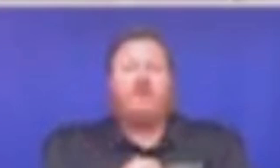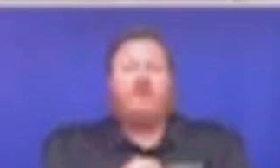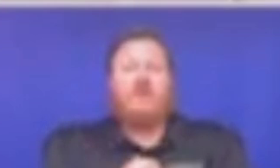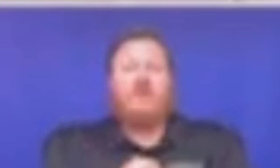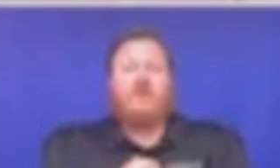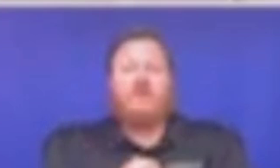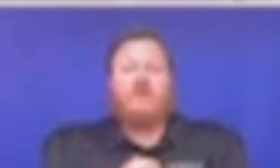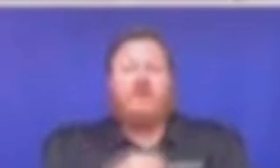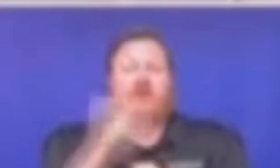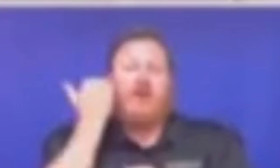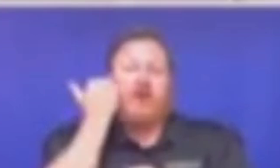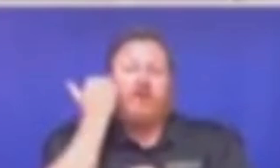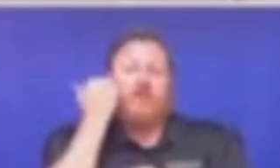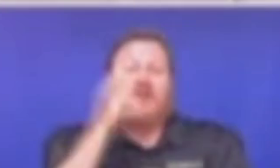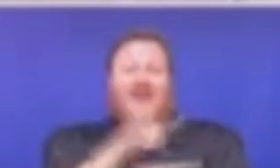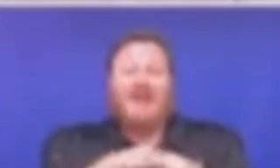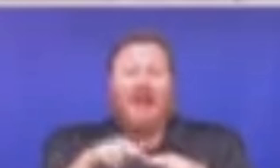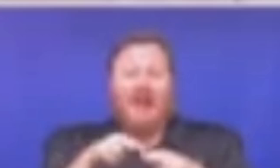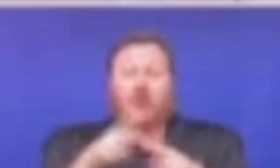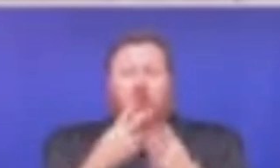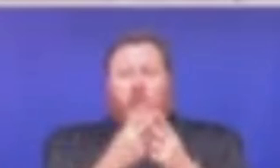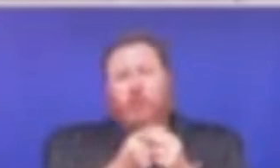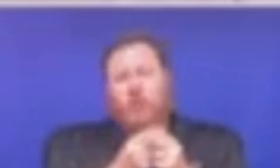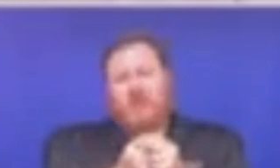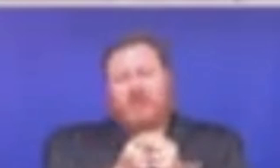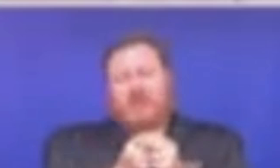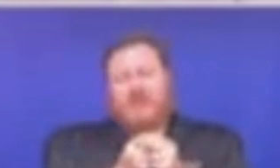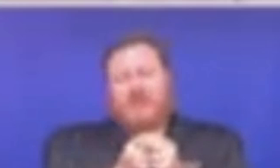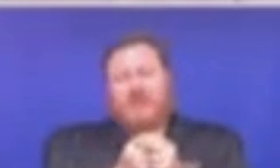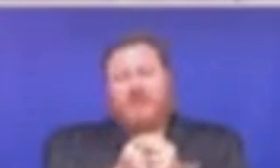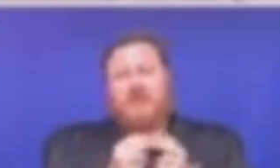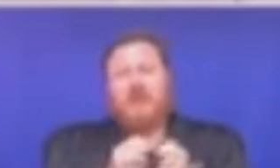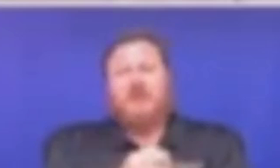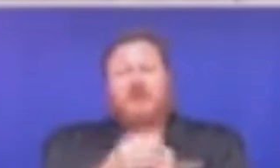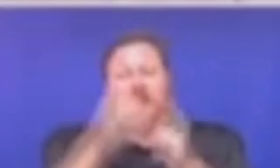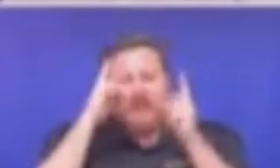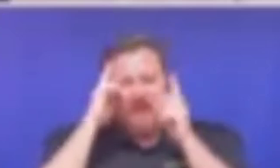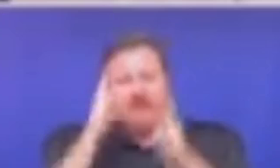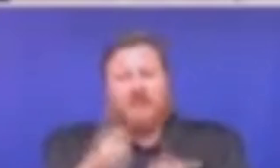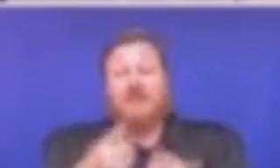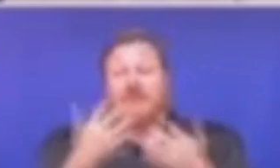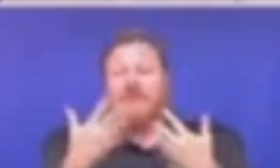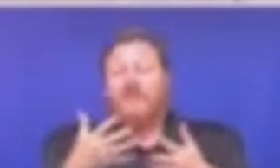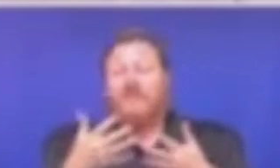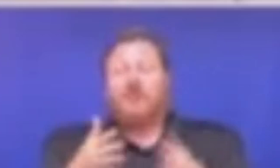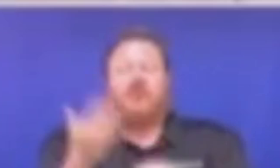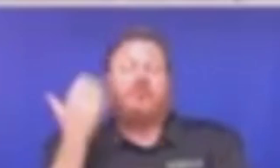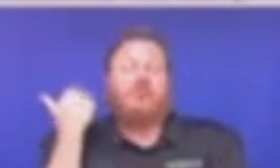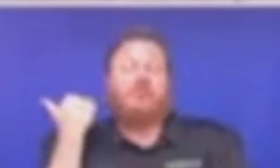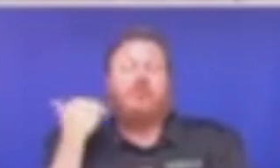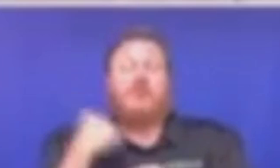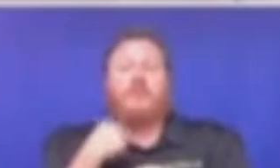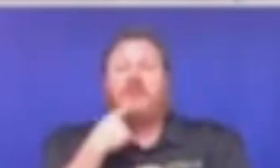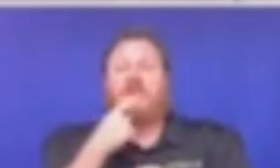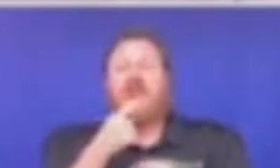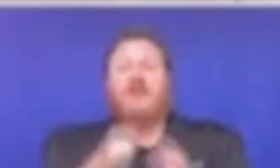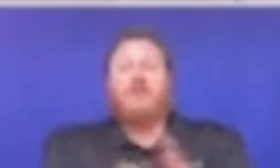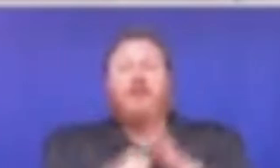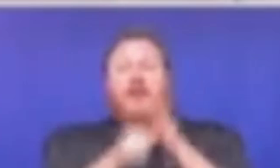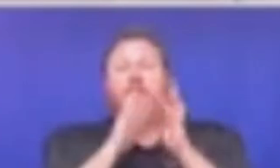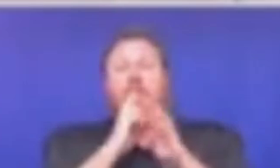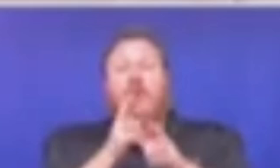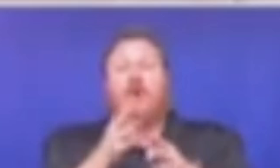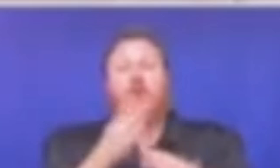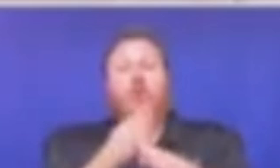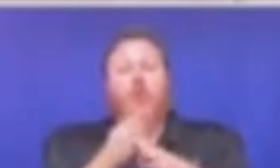in a government of national unity. We have determined, as I said earlier in my main reply, to